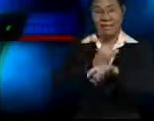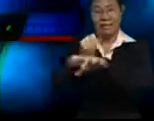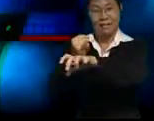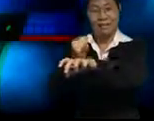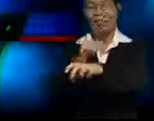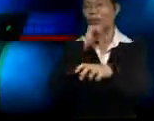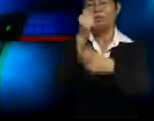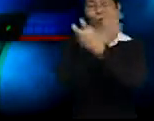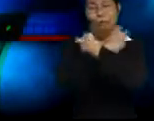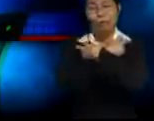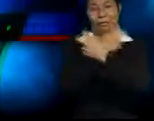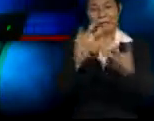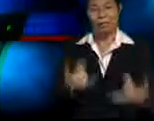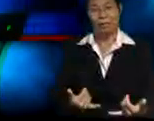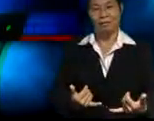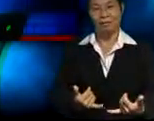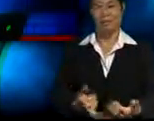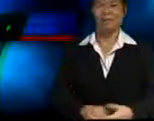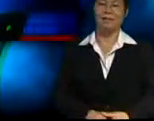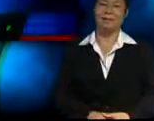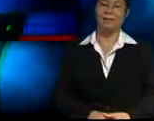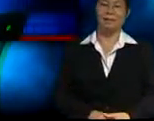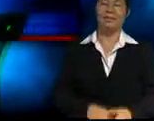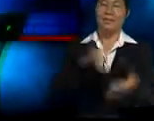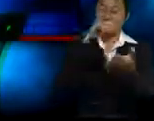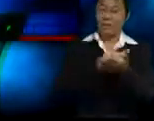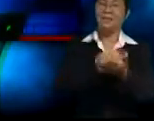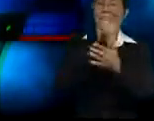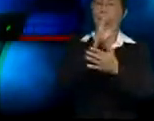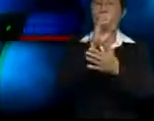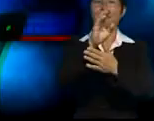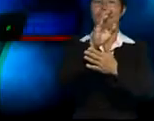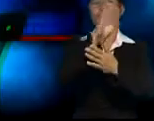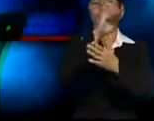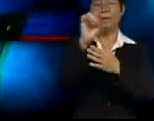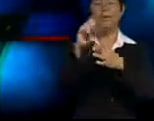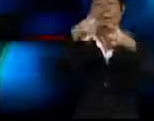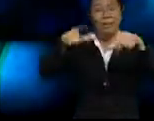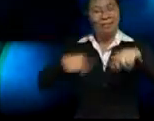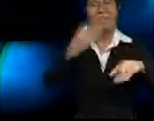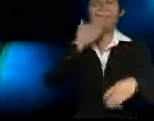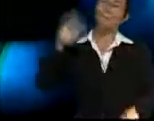invertebrates. Now, that's biodiversity. Bye-bye.